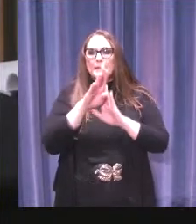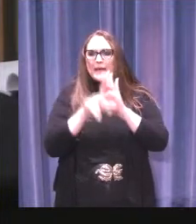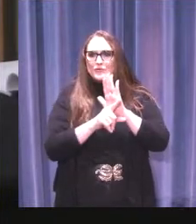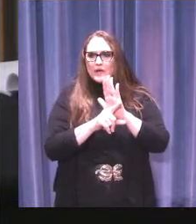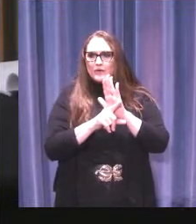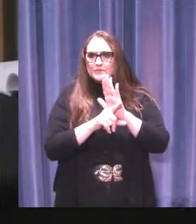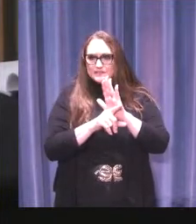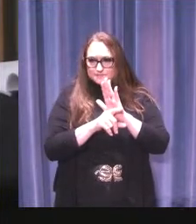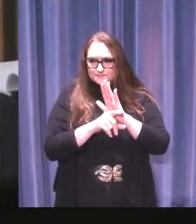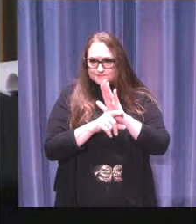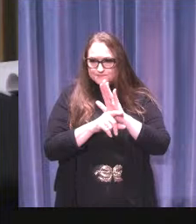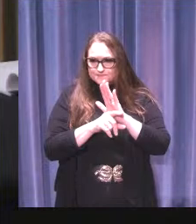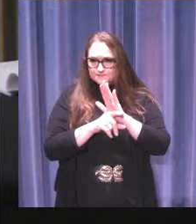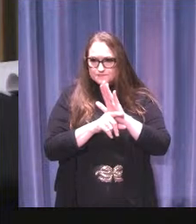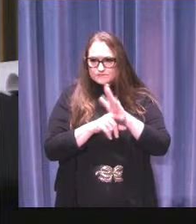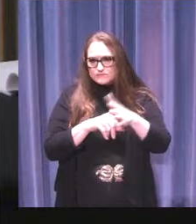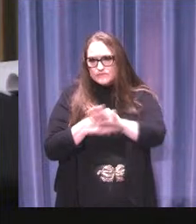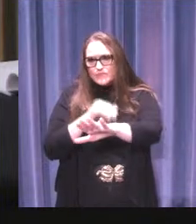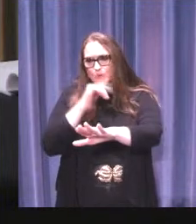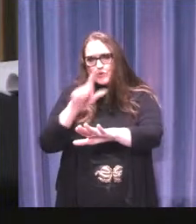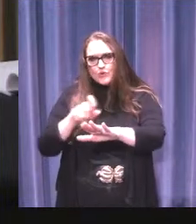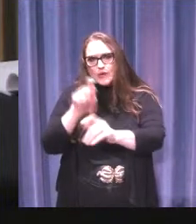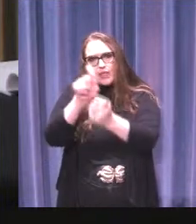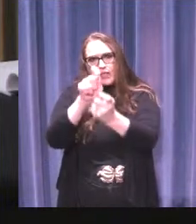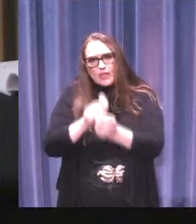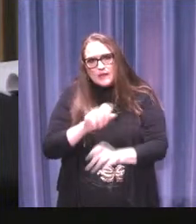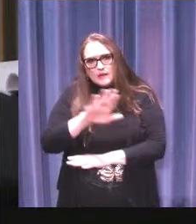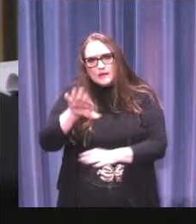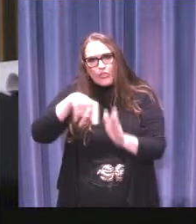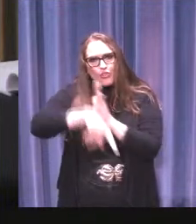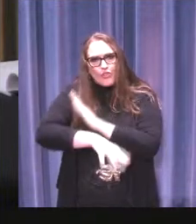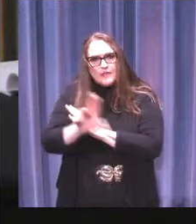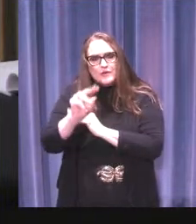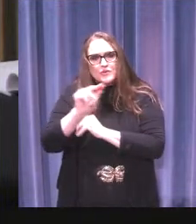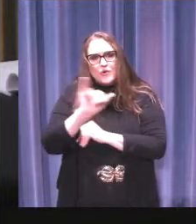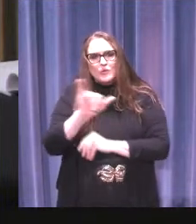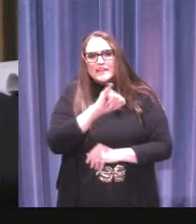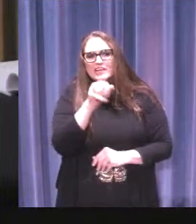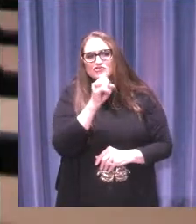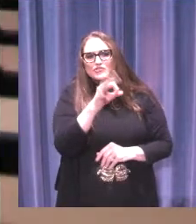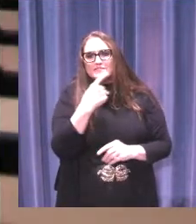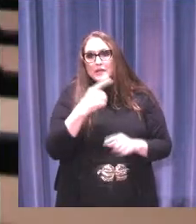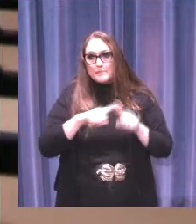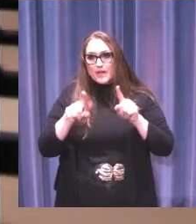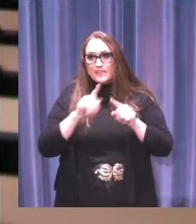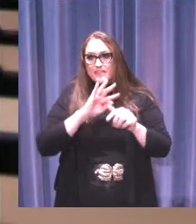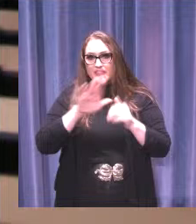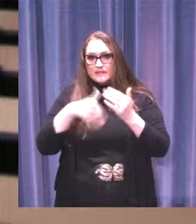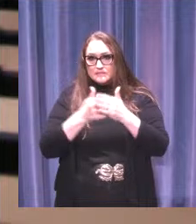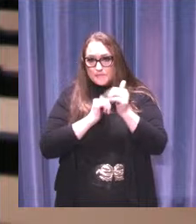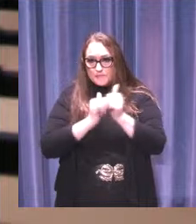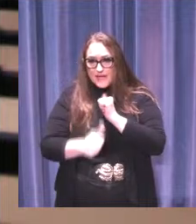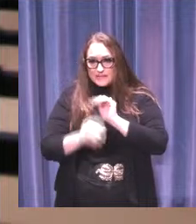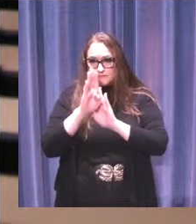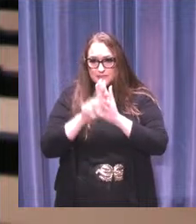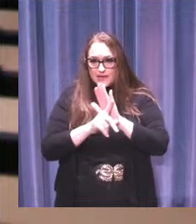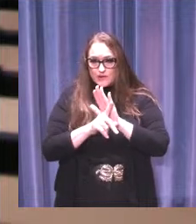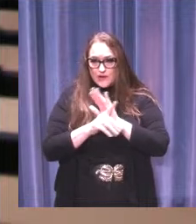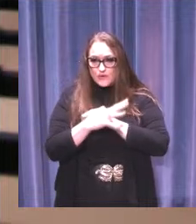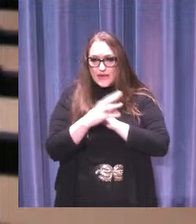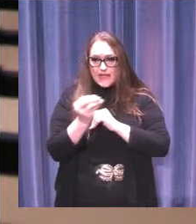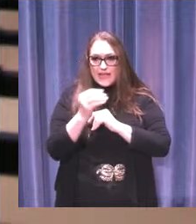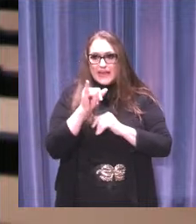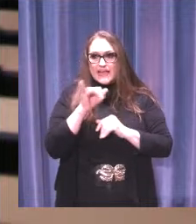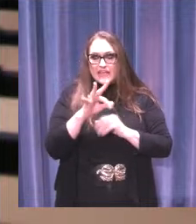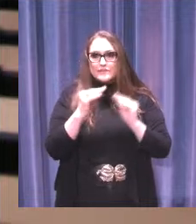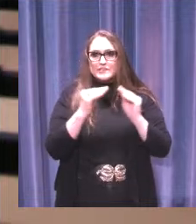background? We don't need specifics, as Jeff said, but did they pass the background? And if